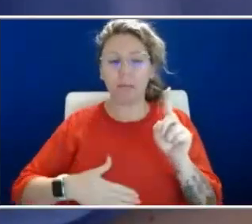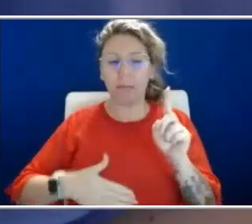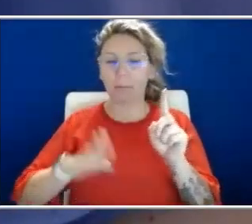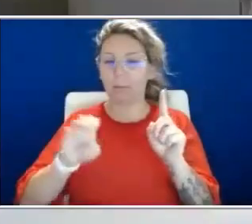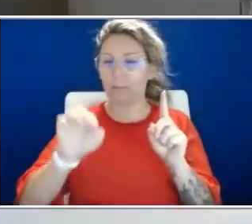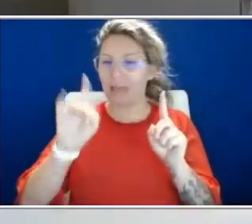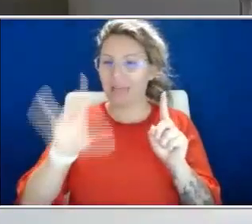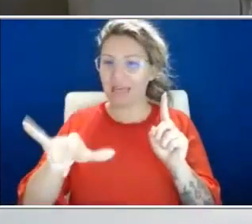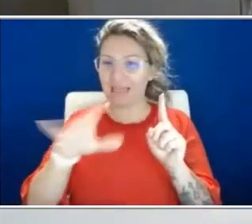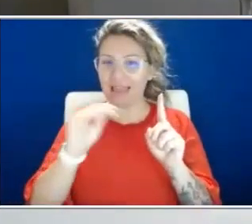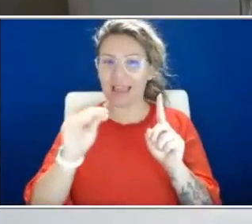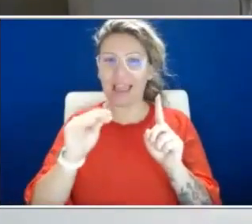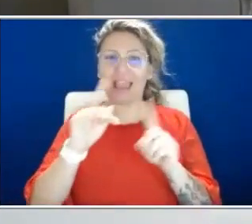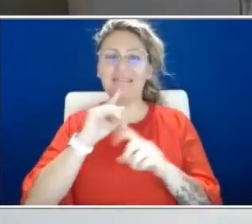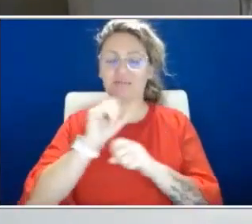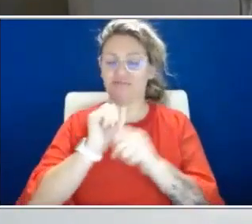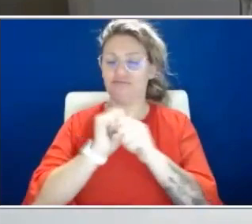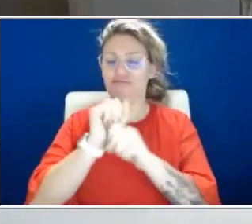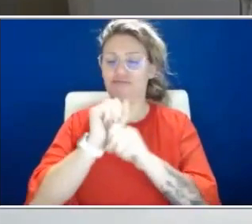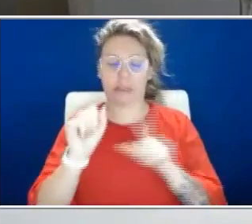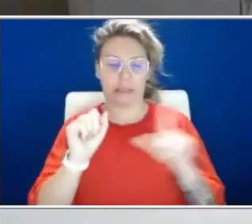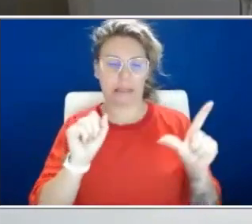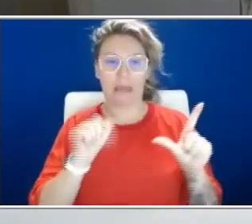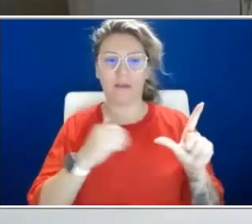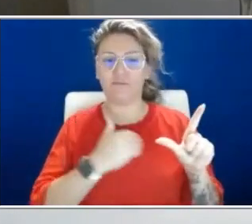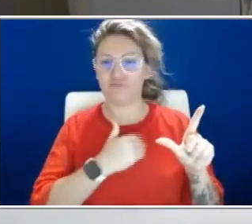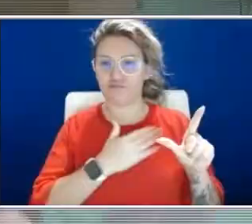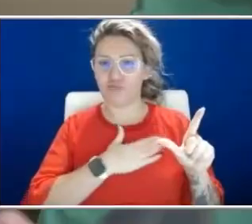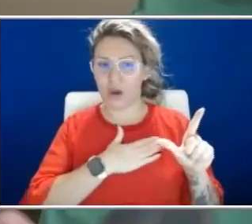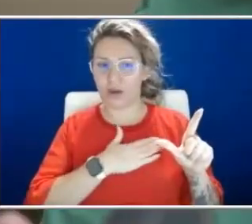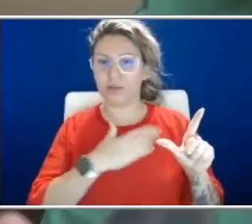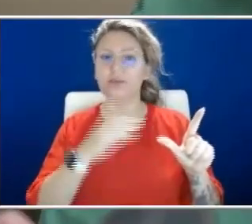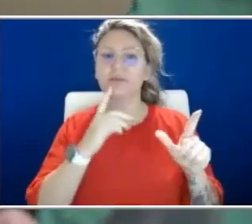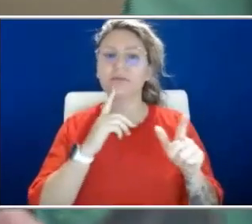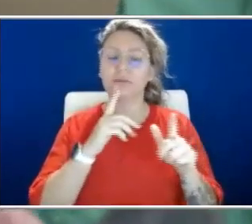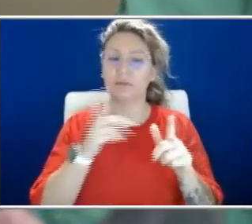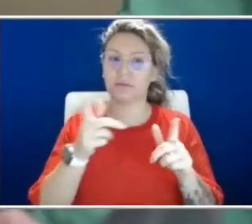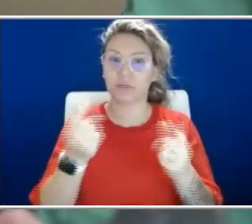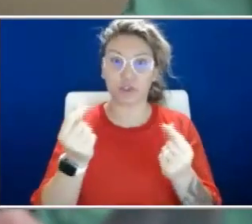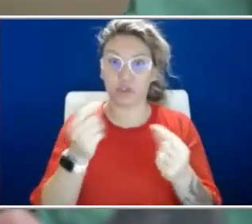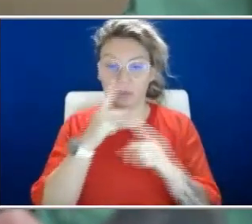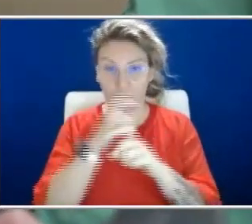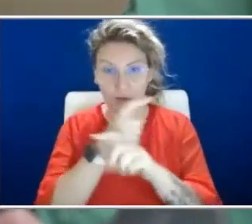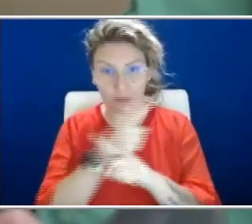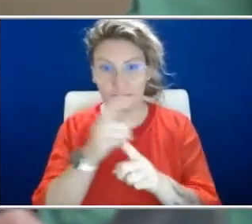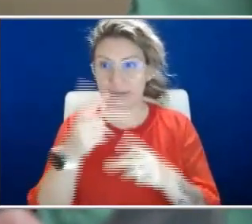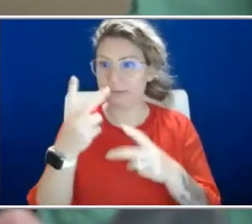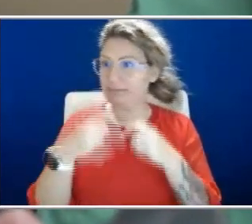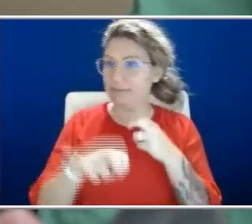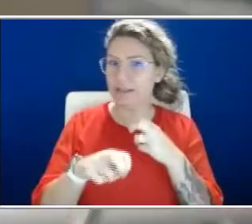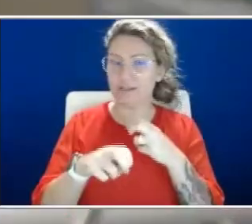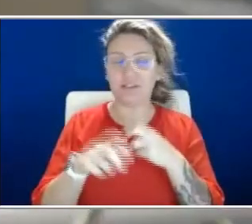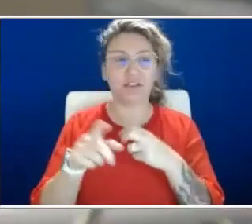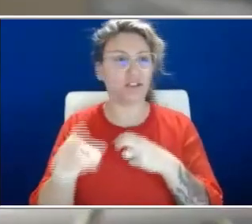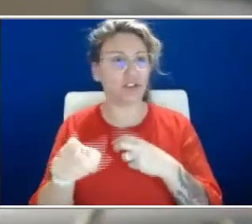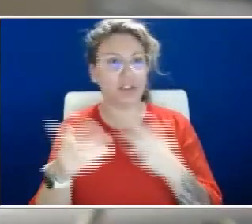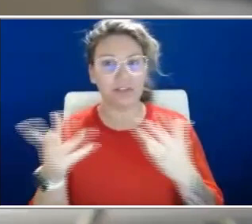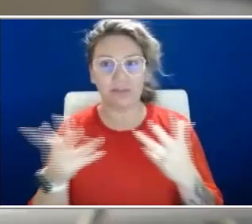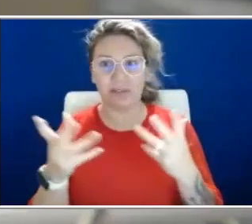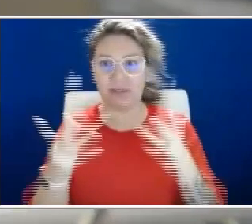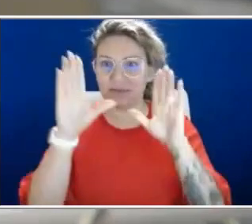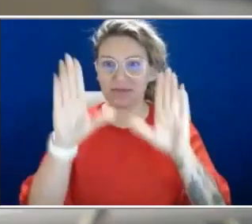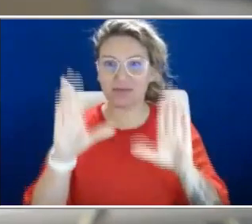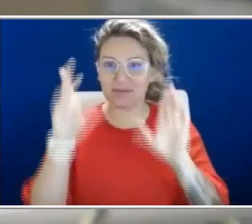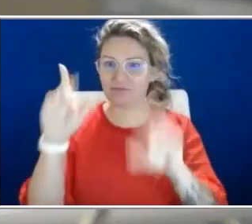left breast. What they do is complicated and difficult. So, she's been great so far.